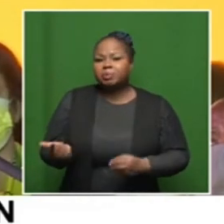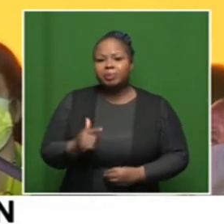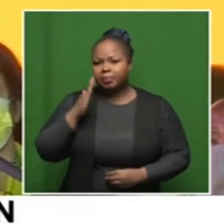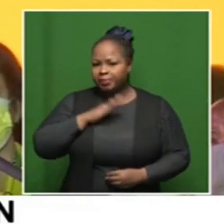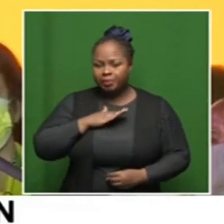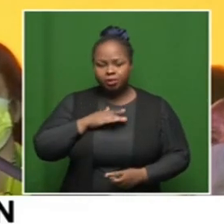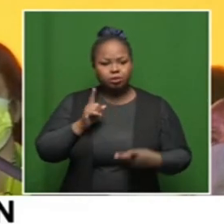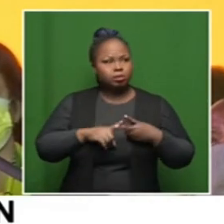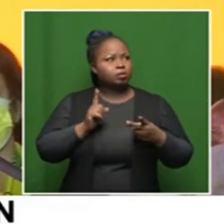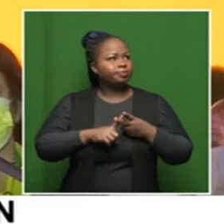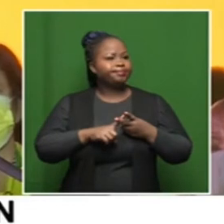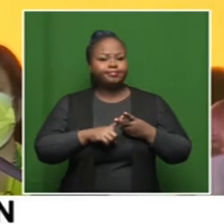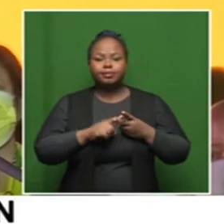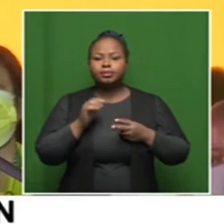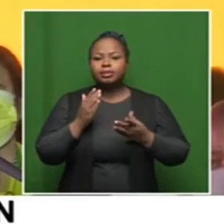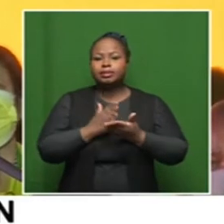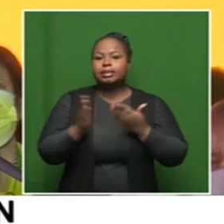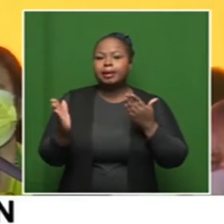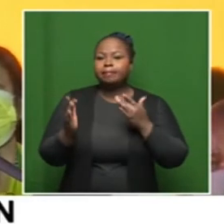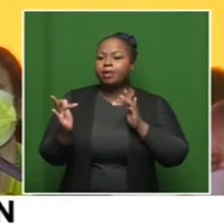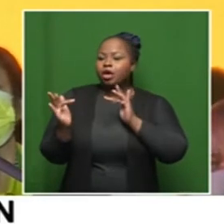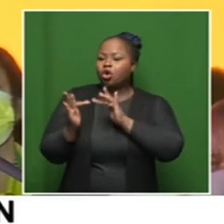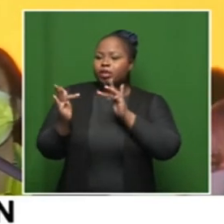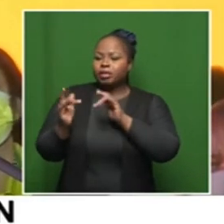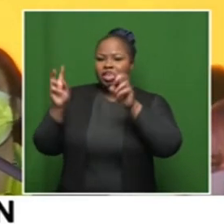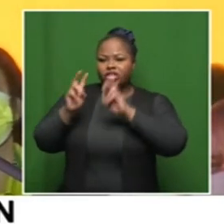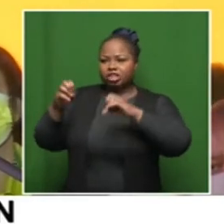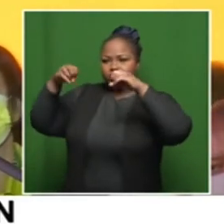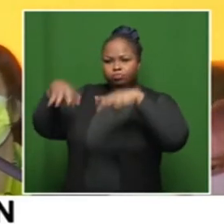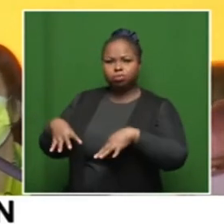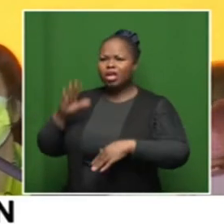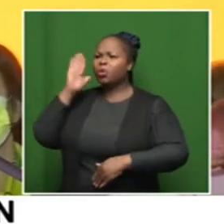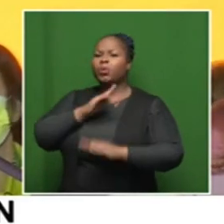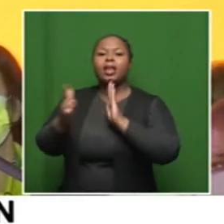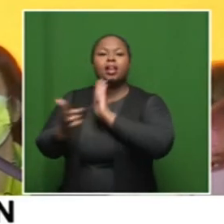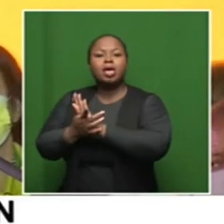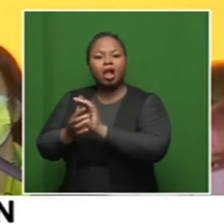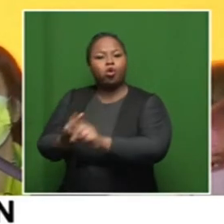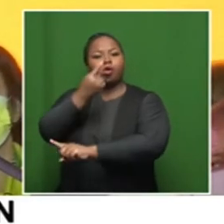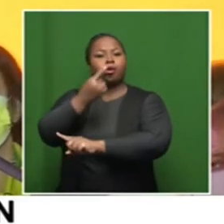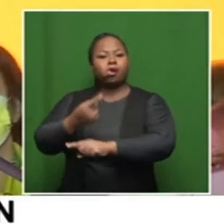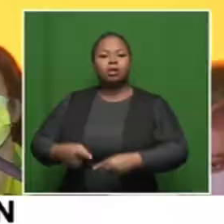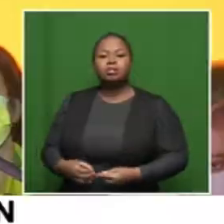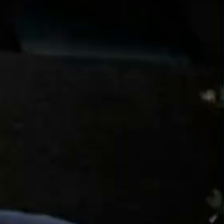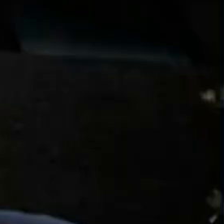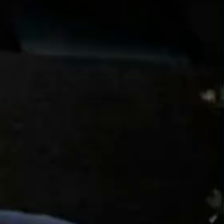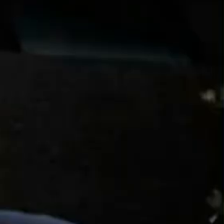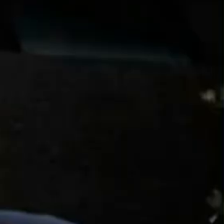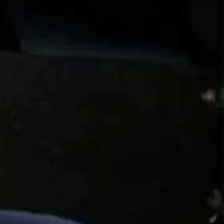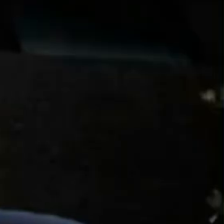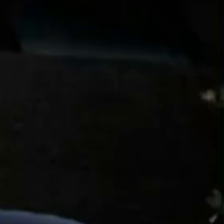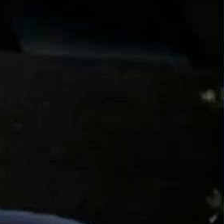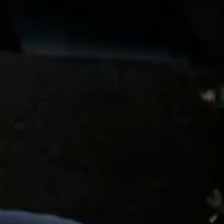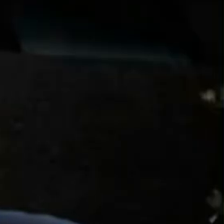connections that overload the various transformers that are... We did.